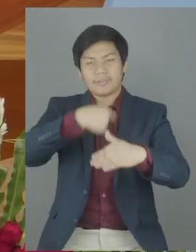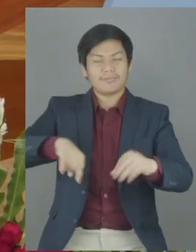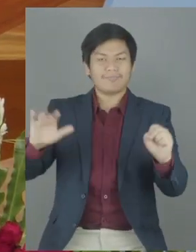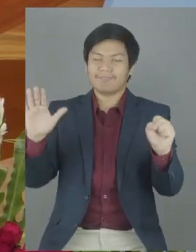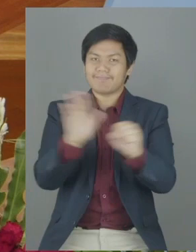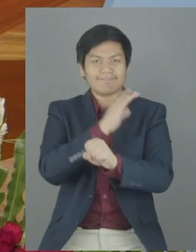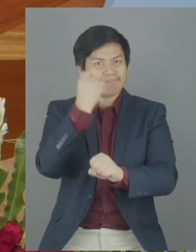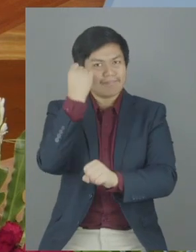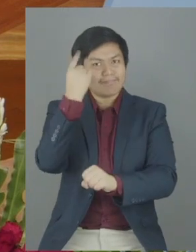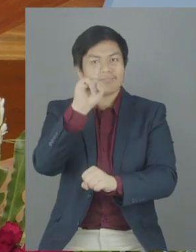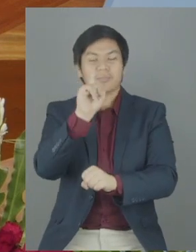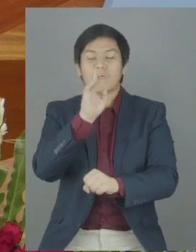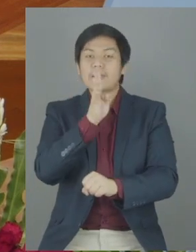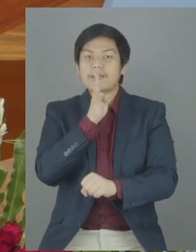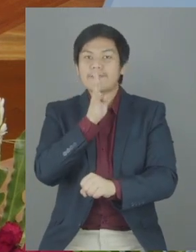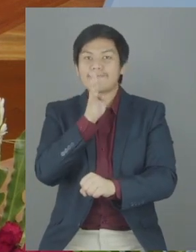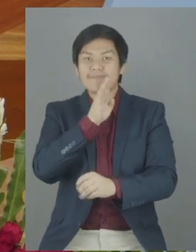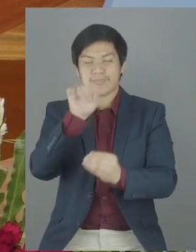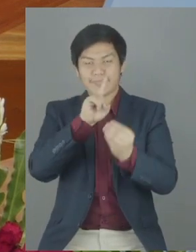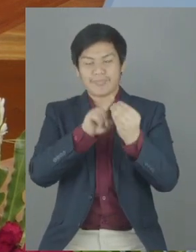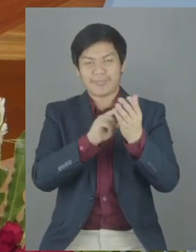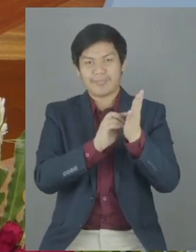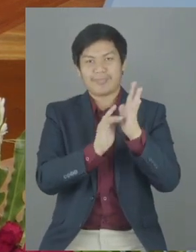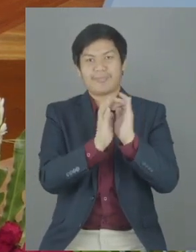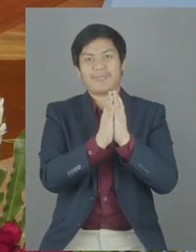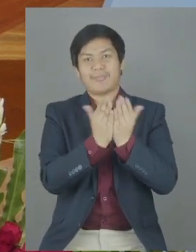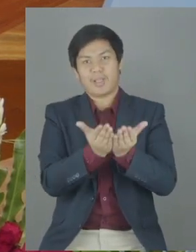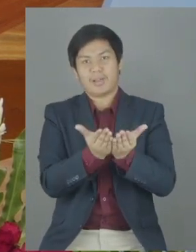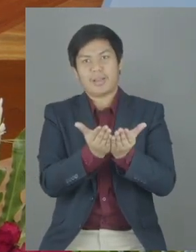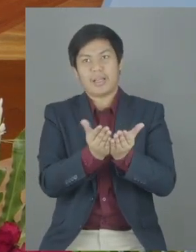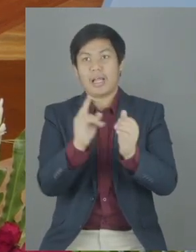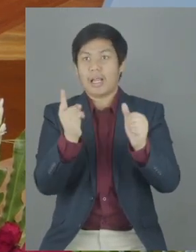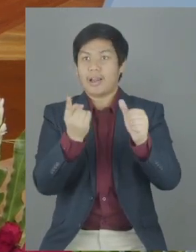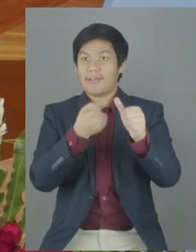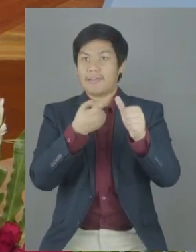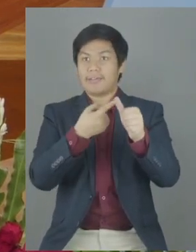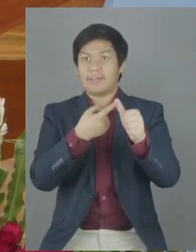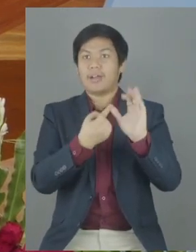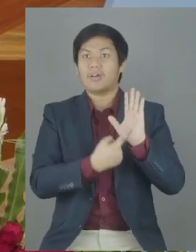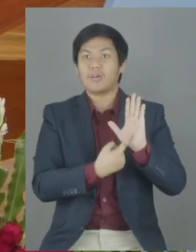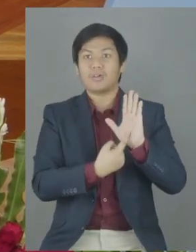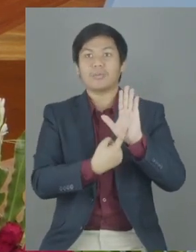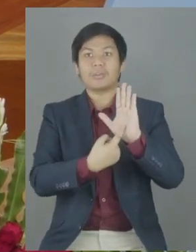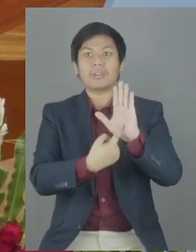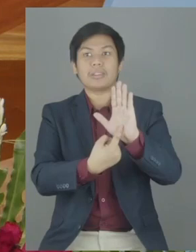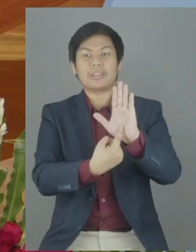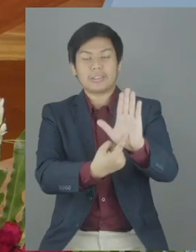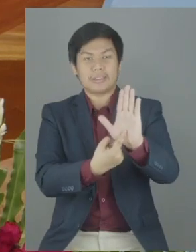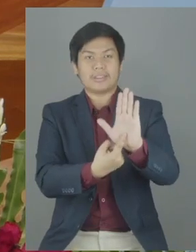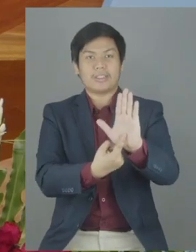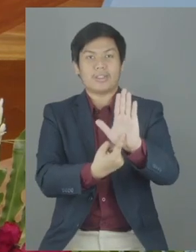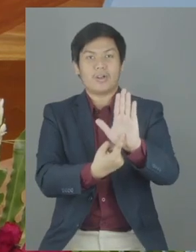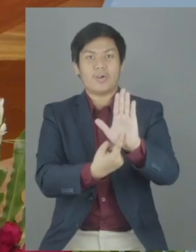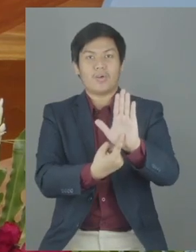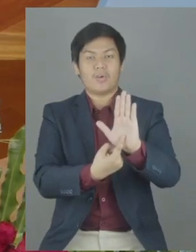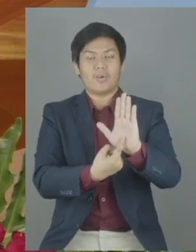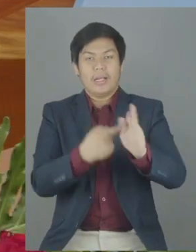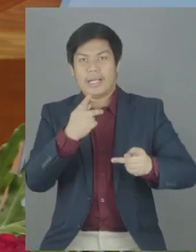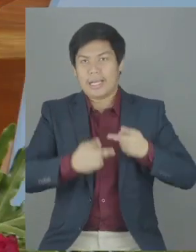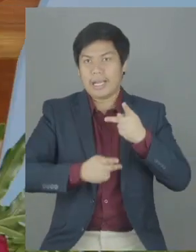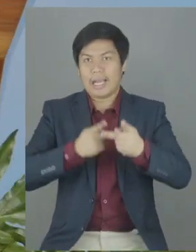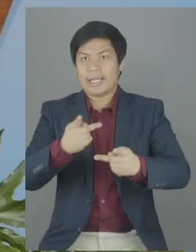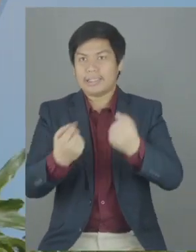the passage is saying. So let's begin with the first thing. Show hospitality.